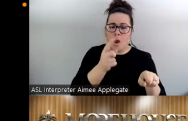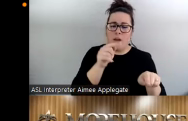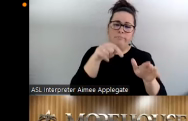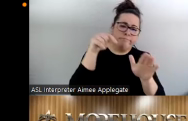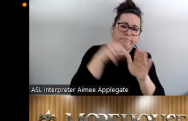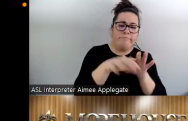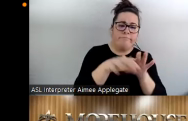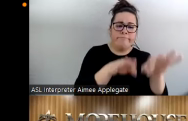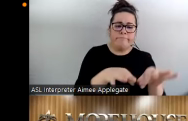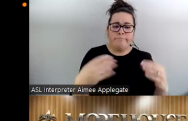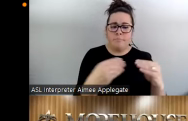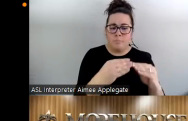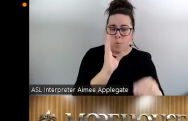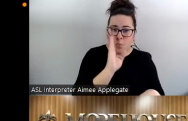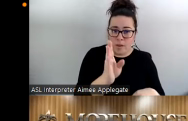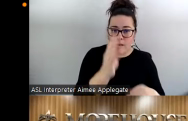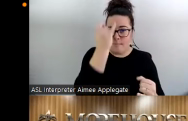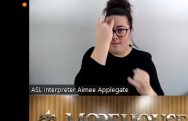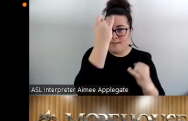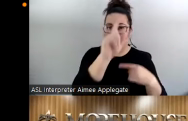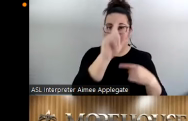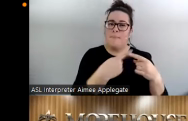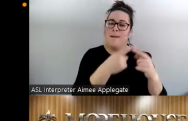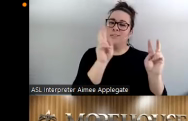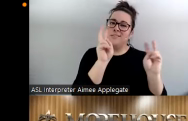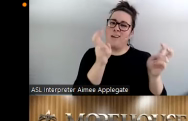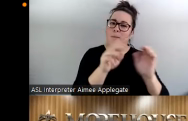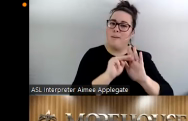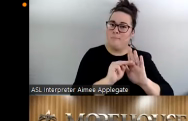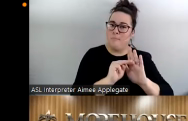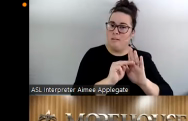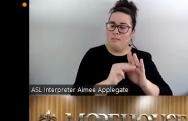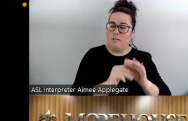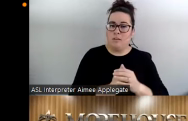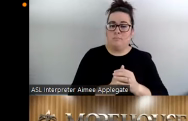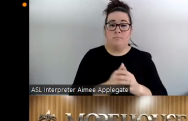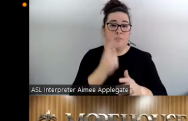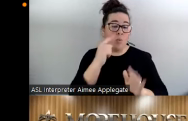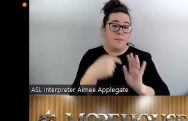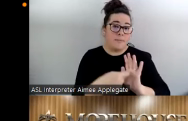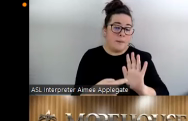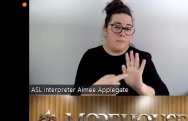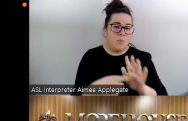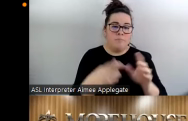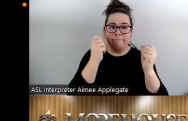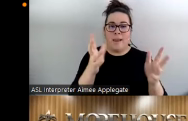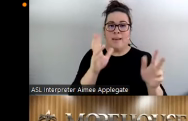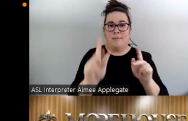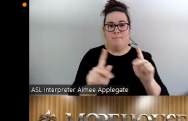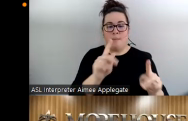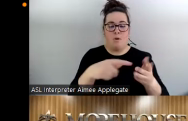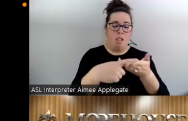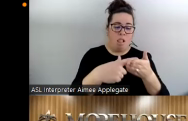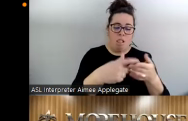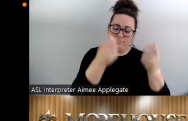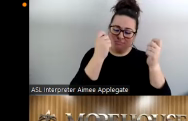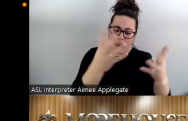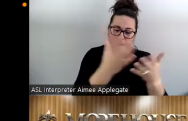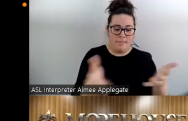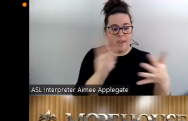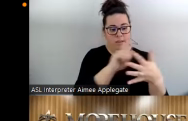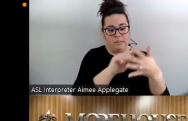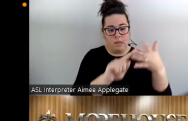an example on, is this idea of topic modeling. So you could imagine there's a lot of people talking about a lot of things in a lot of documents, and it